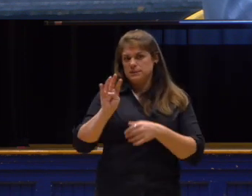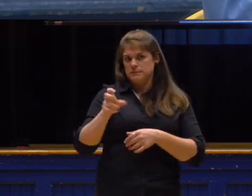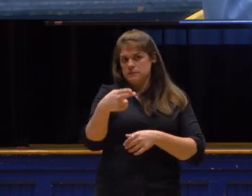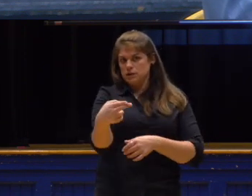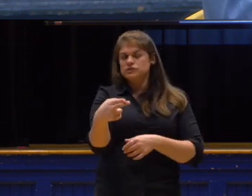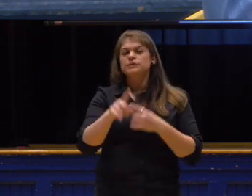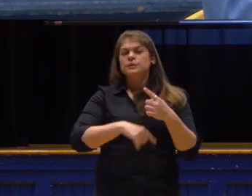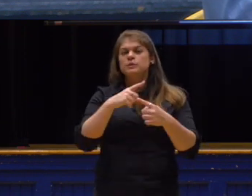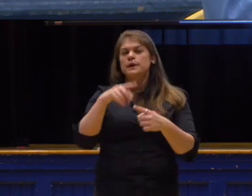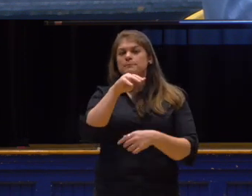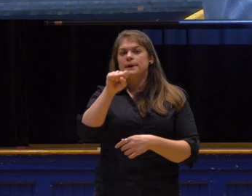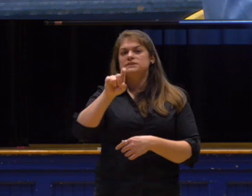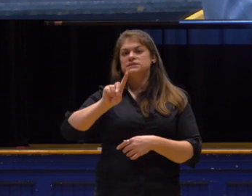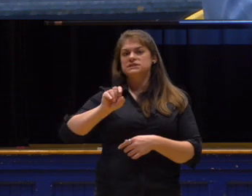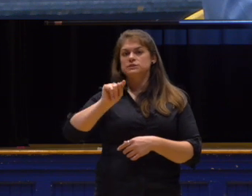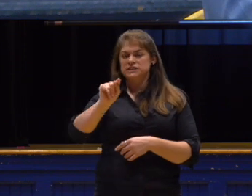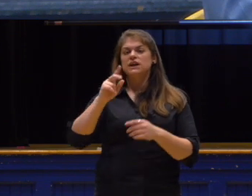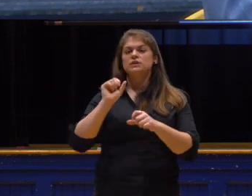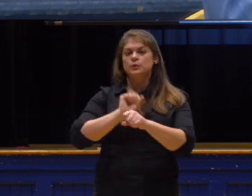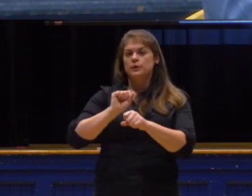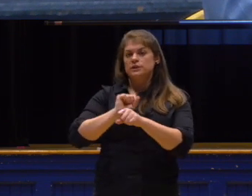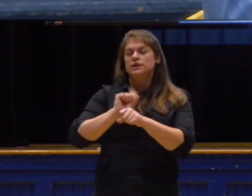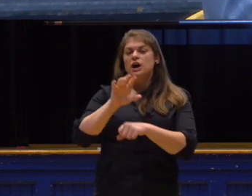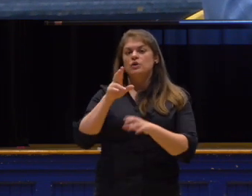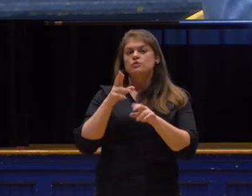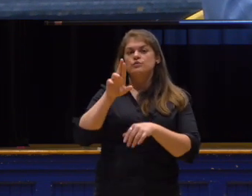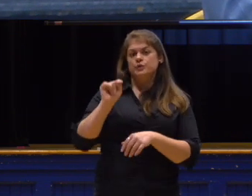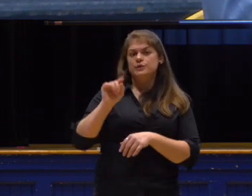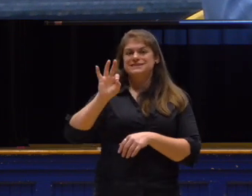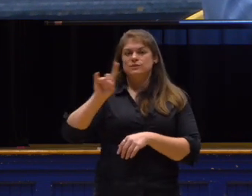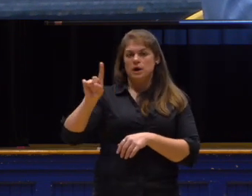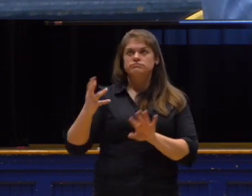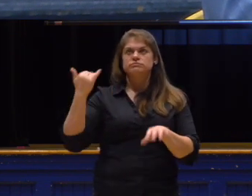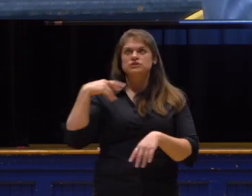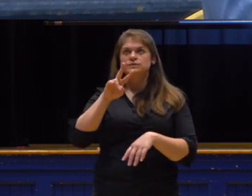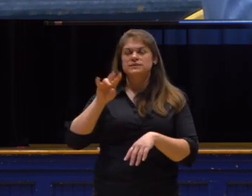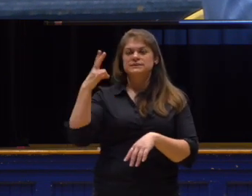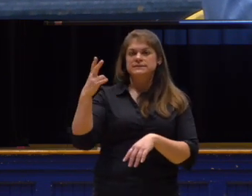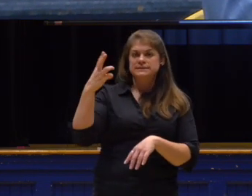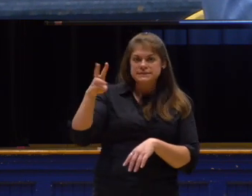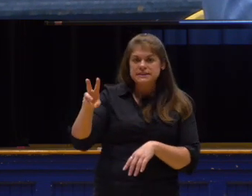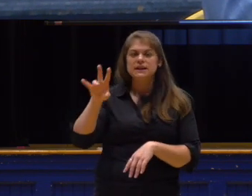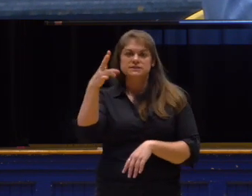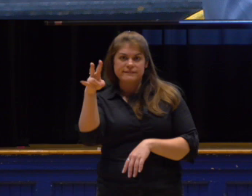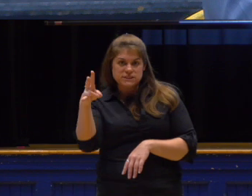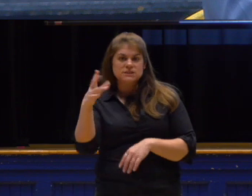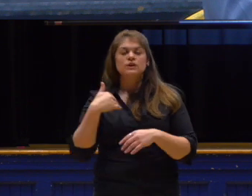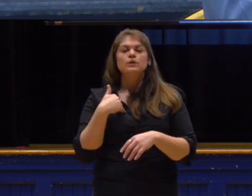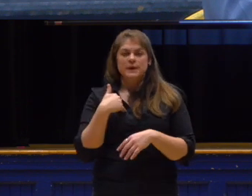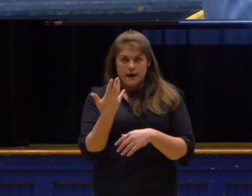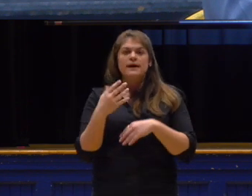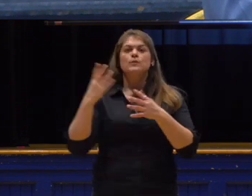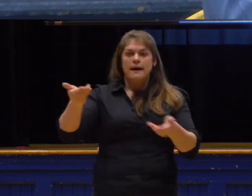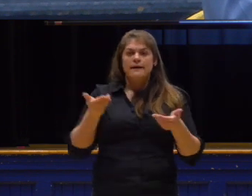when MassDOT did Route 91 over in 2016, 17, and 18, we had a consultant for